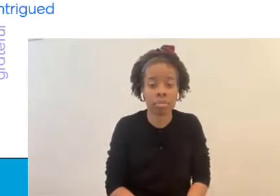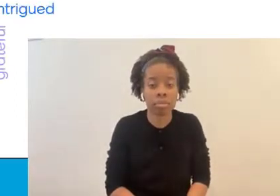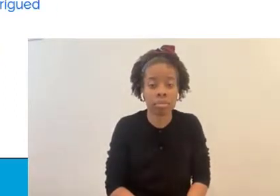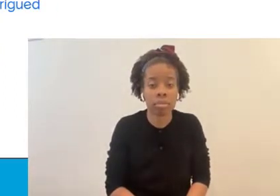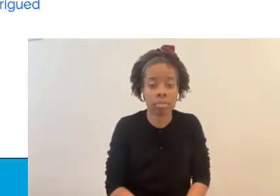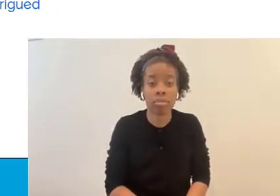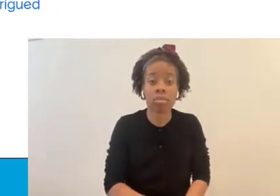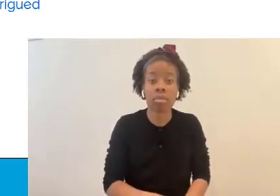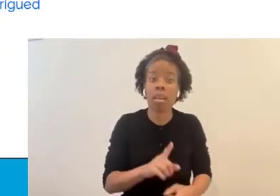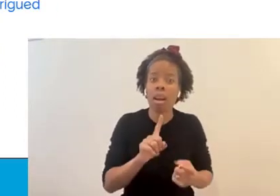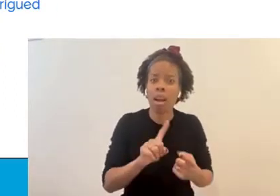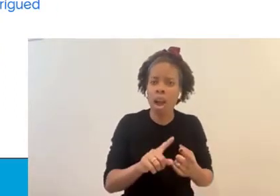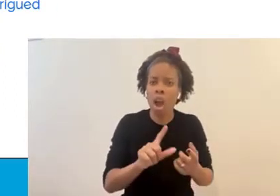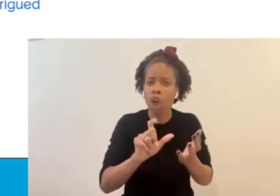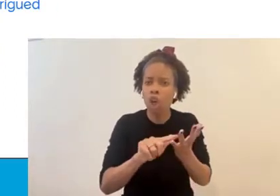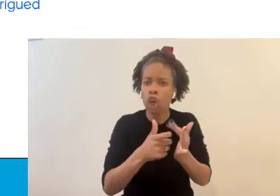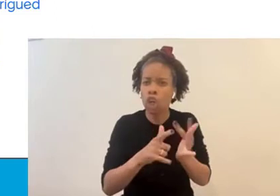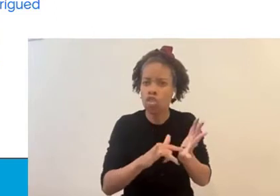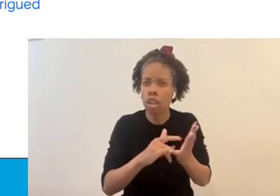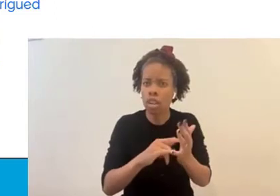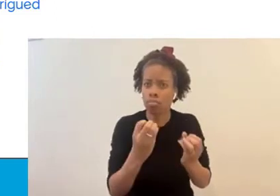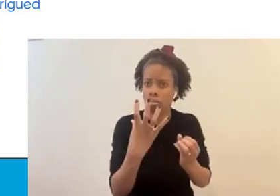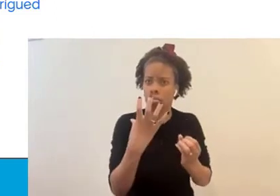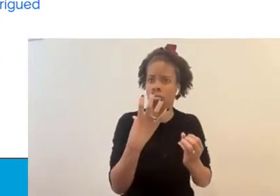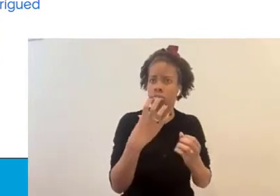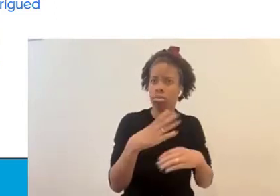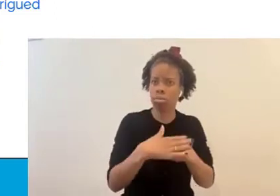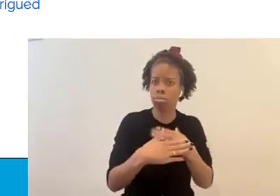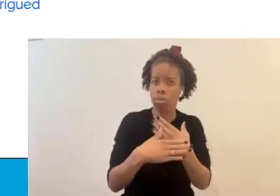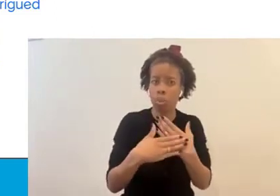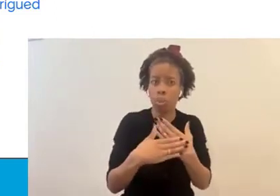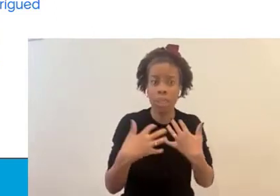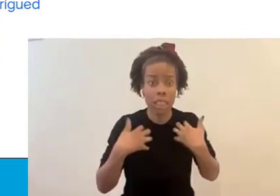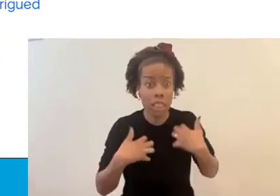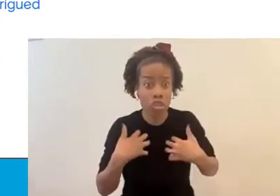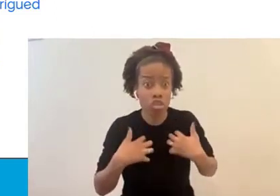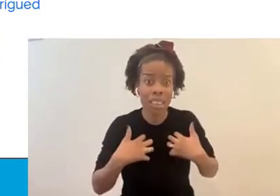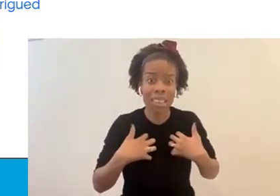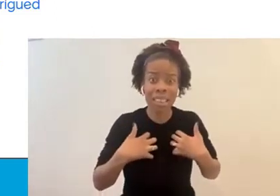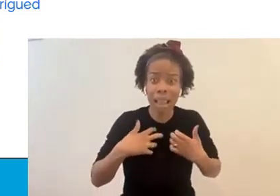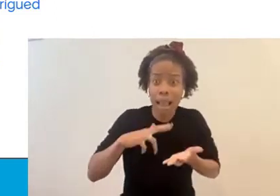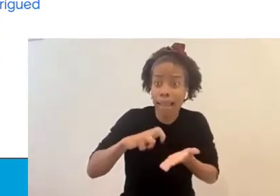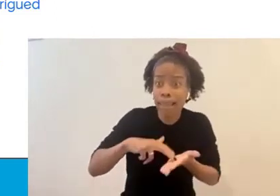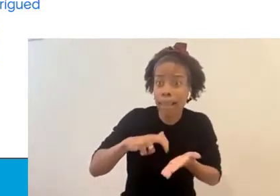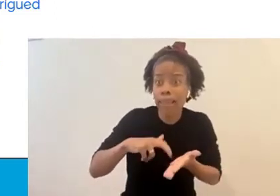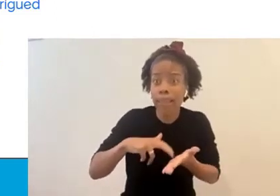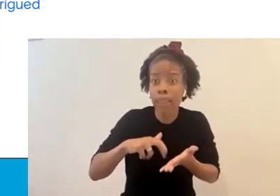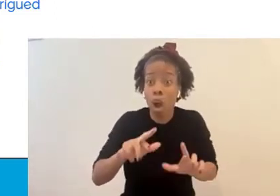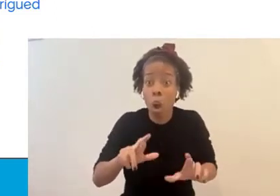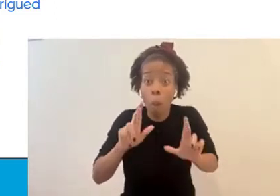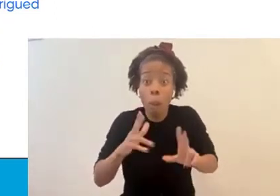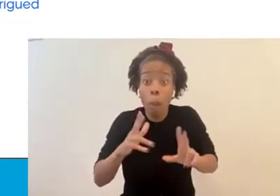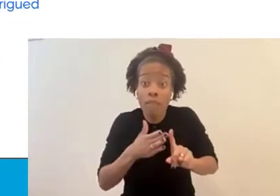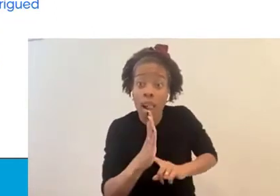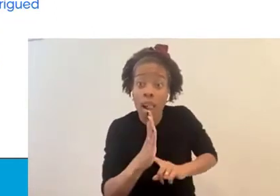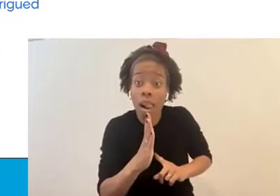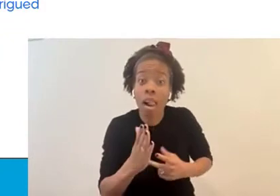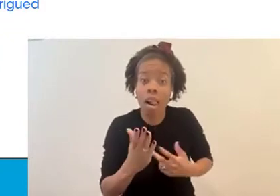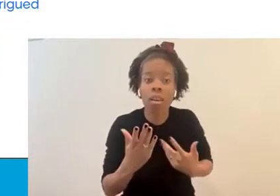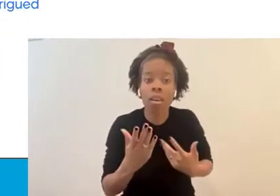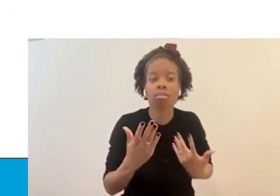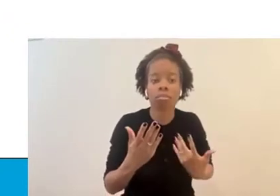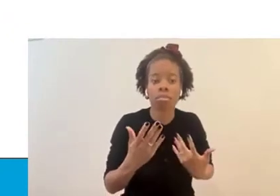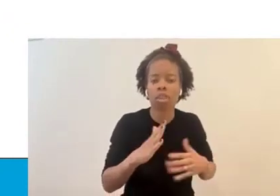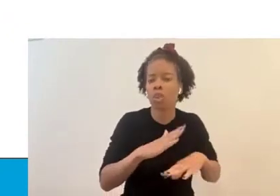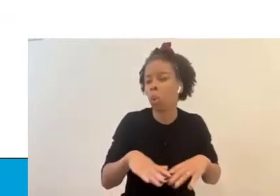Curious seems to be what's popping up more. Interested, excited, inspired, hopeful. Well, I know we won't be